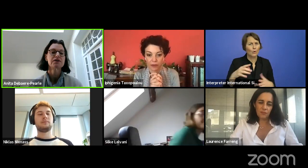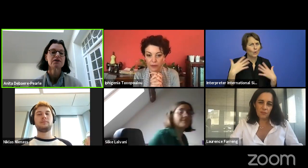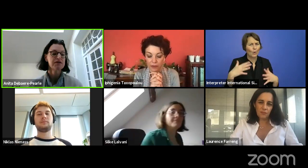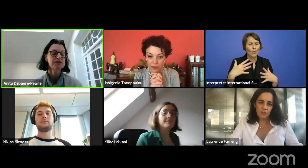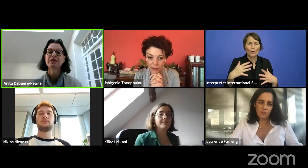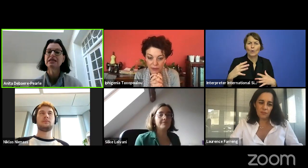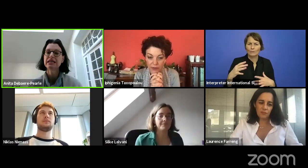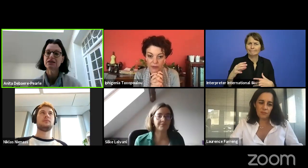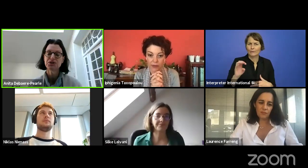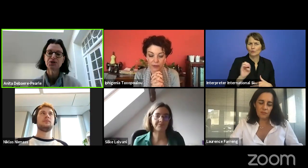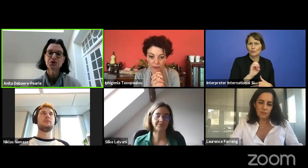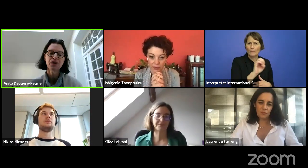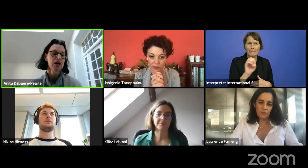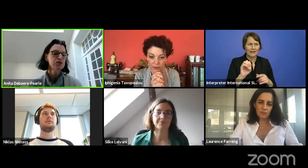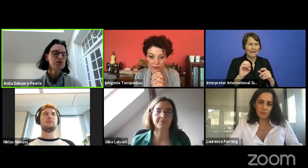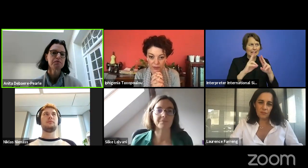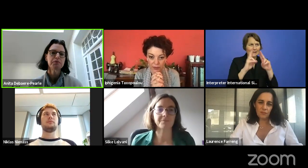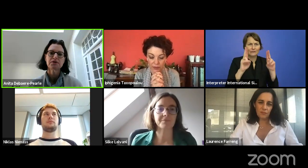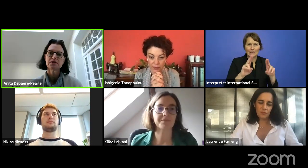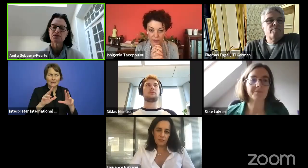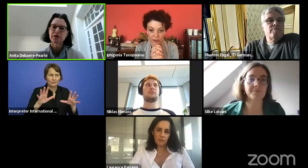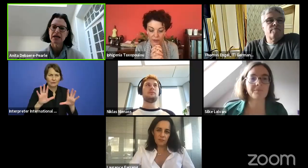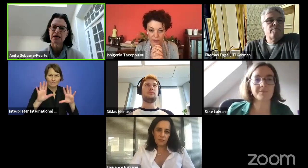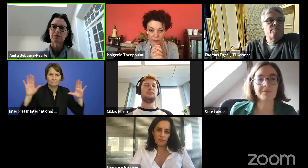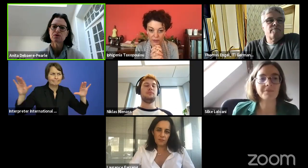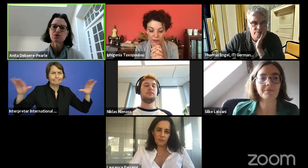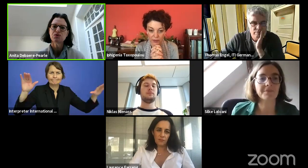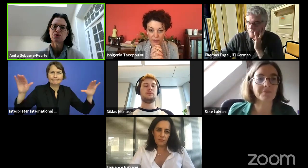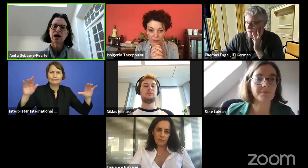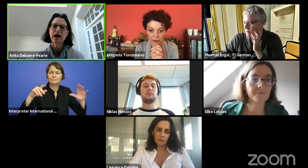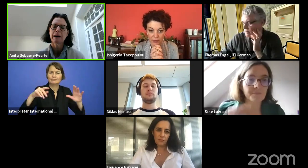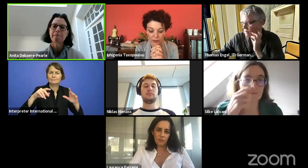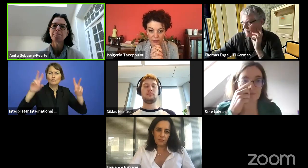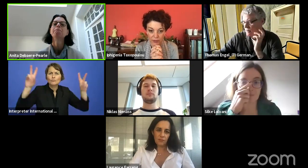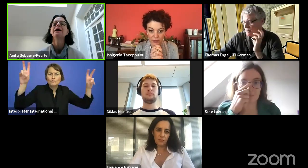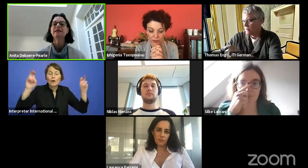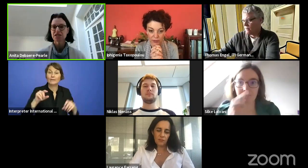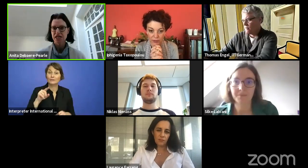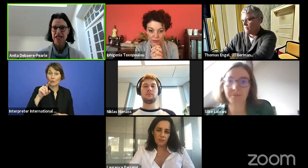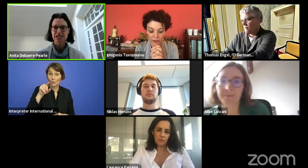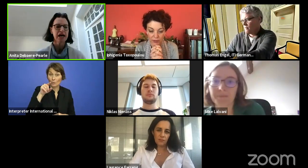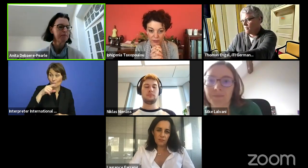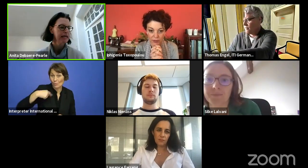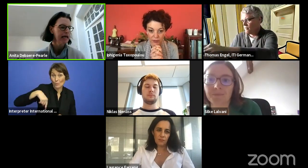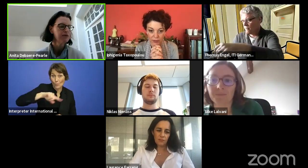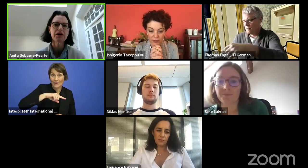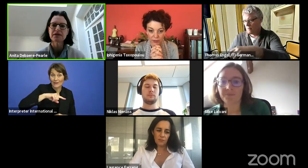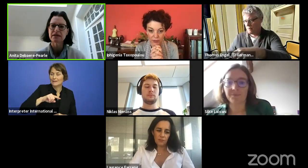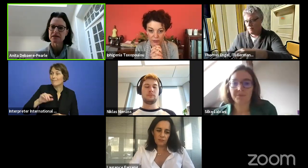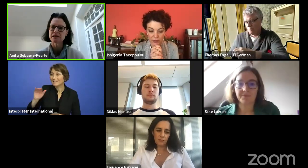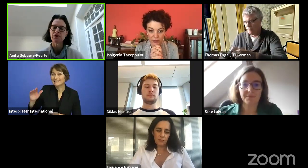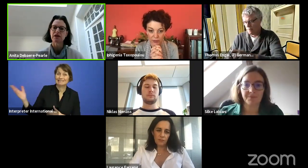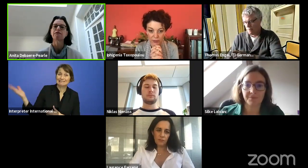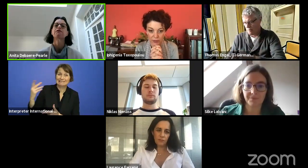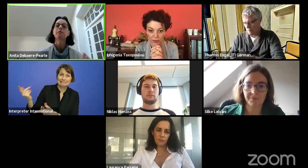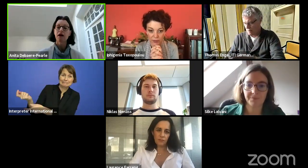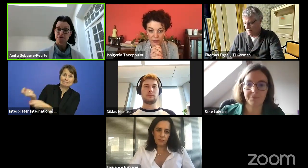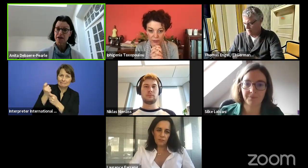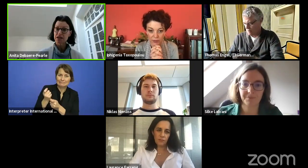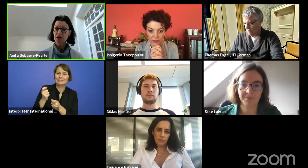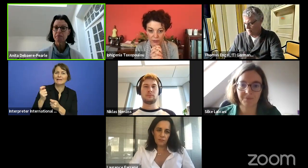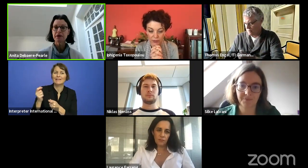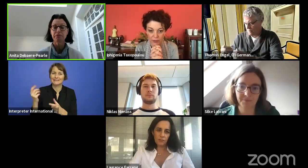on ourselves. We need you to support us to be able to make the change happening. And we heard that this morning